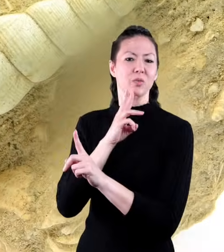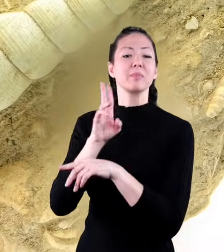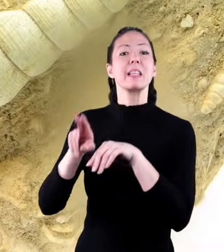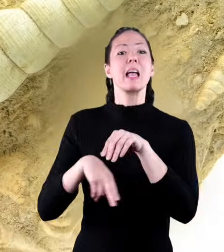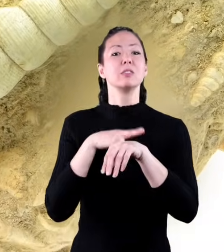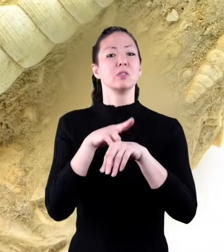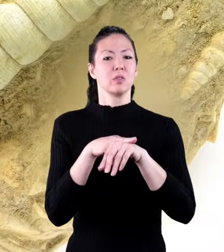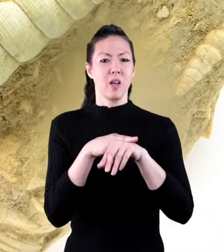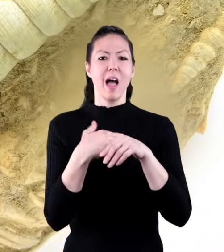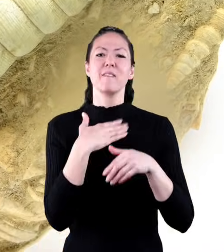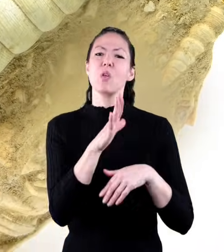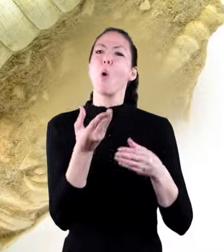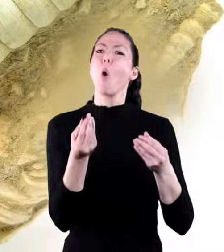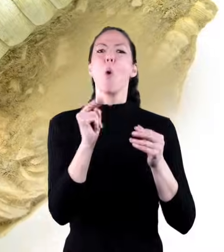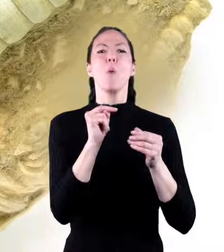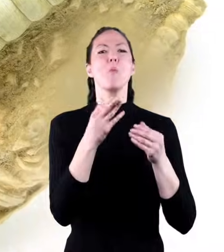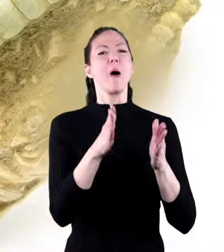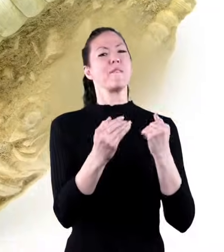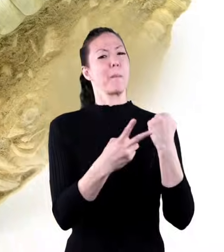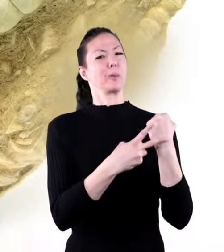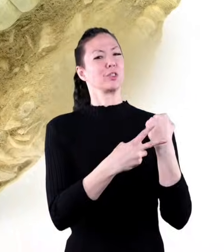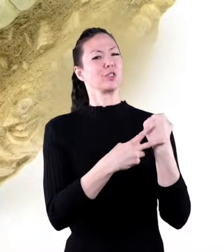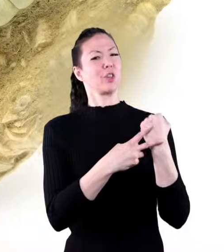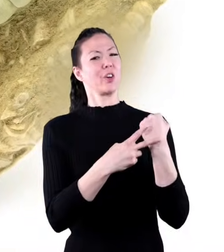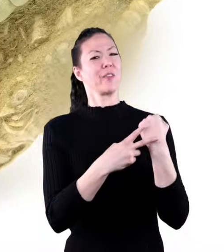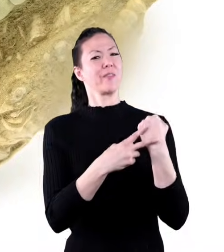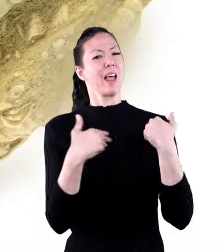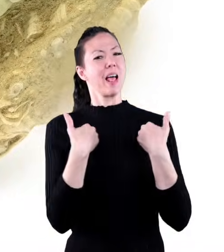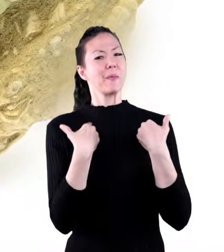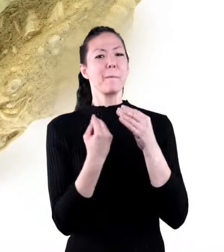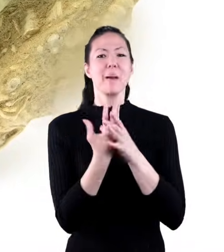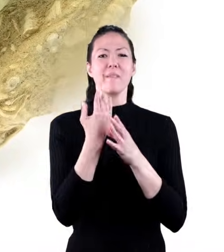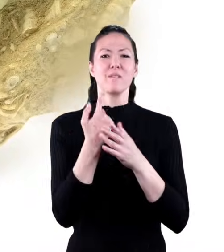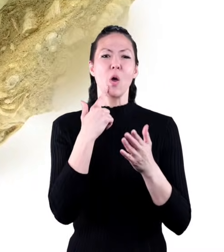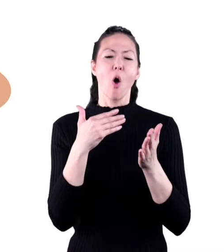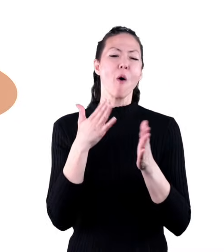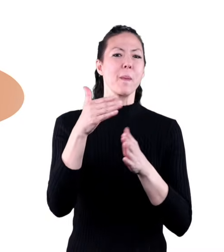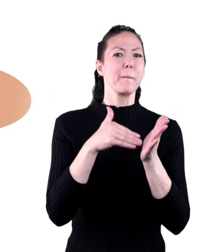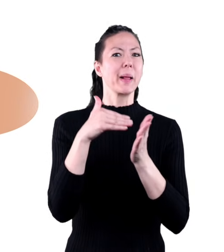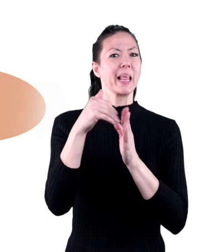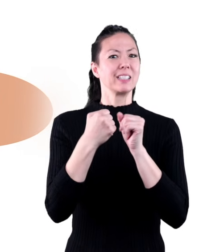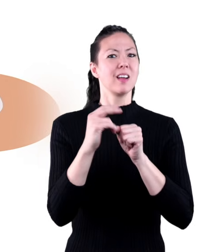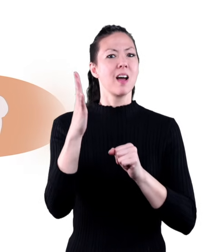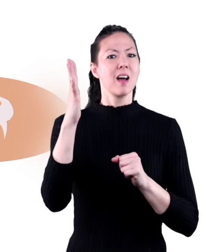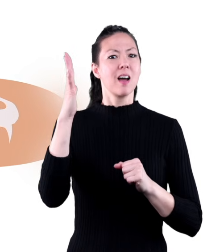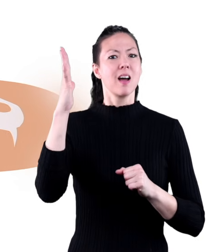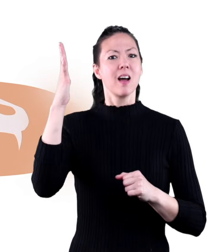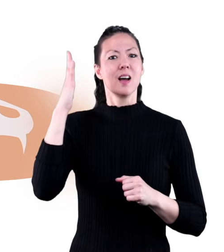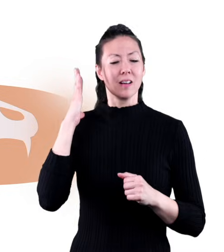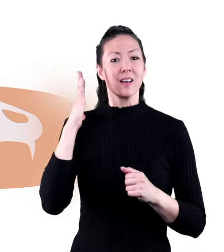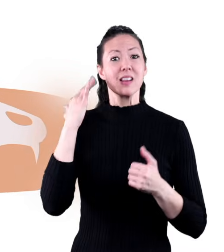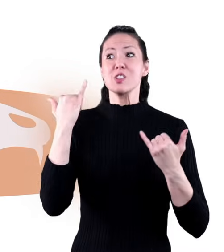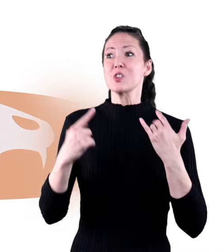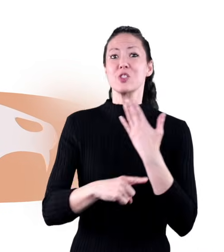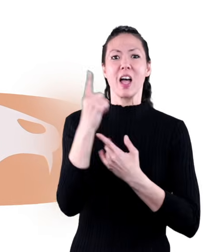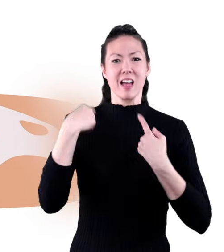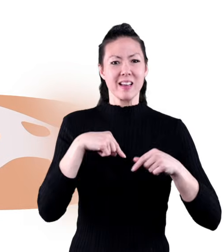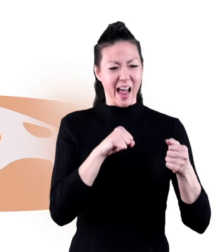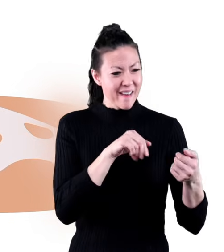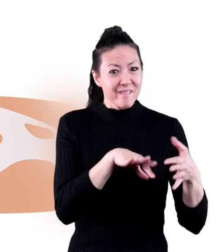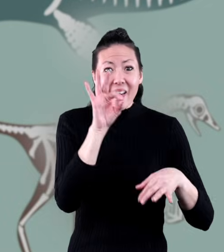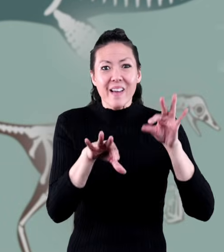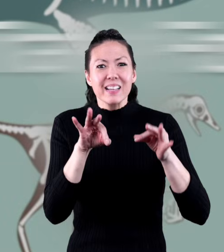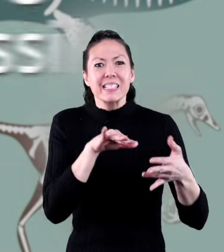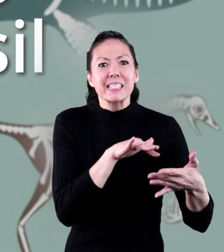nature has its own way of preserving animals and plants from millions of years ago, which allows us to find and study them